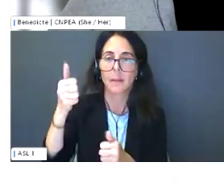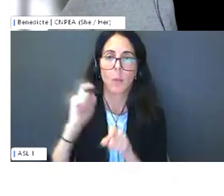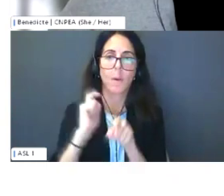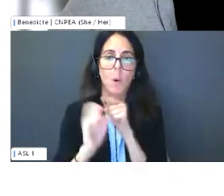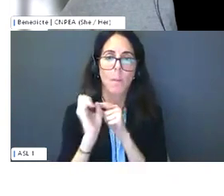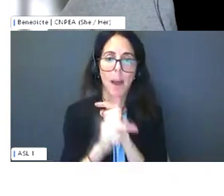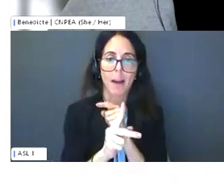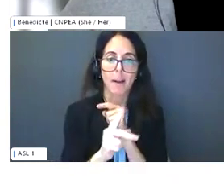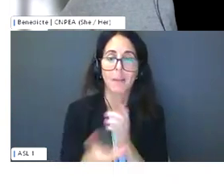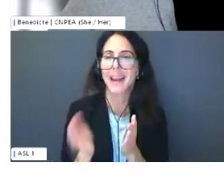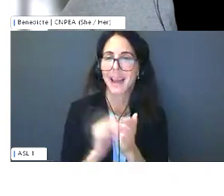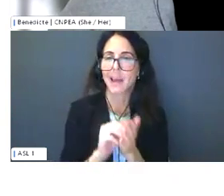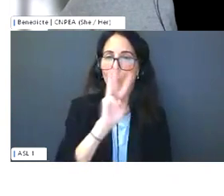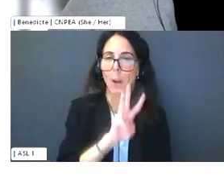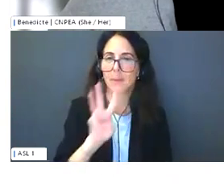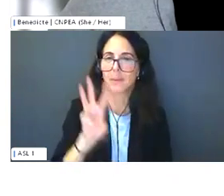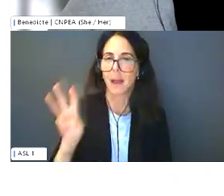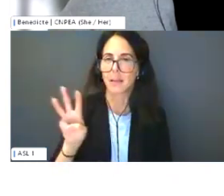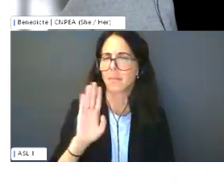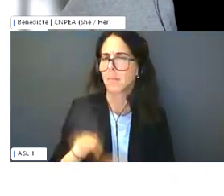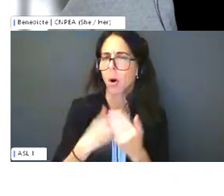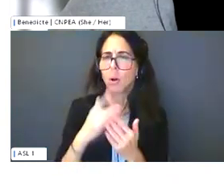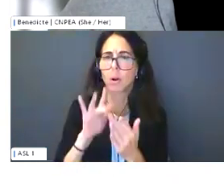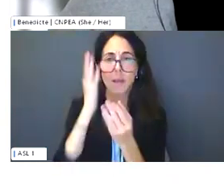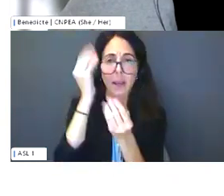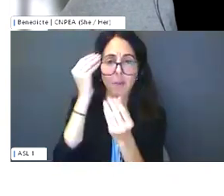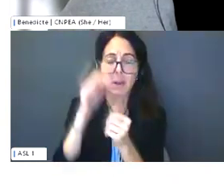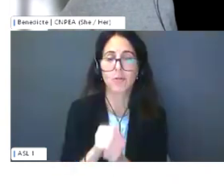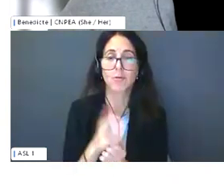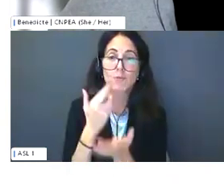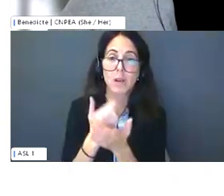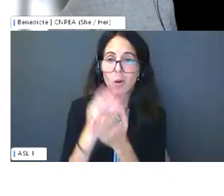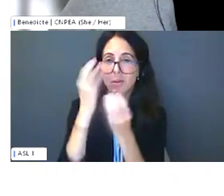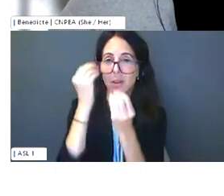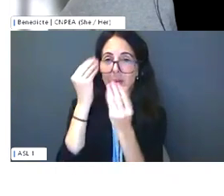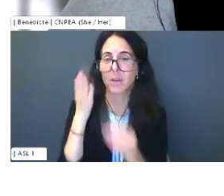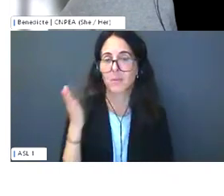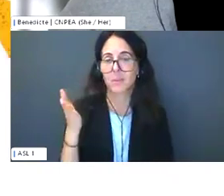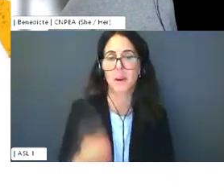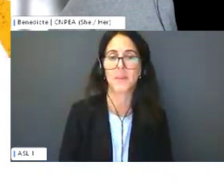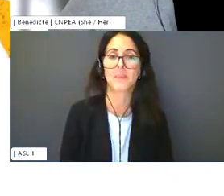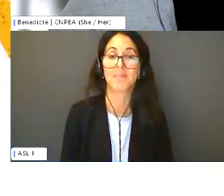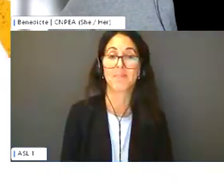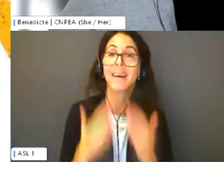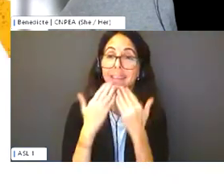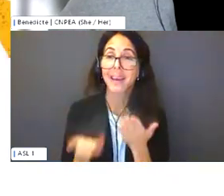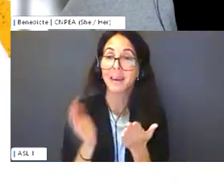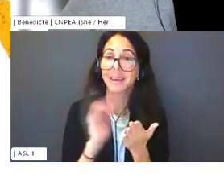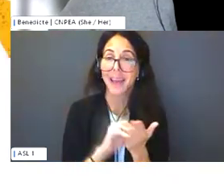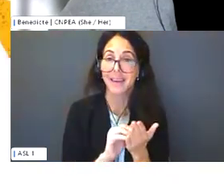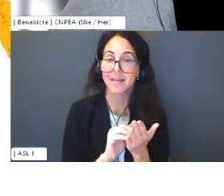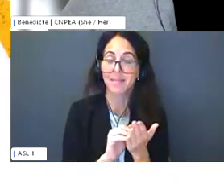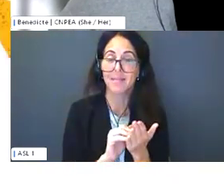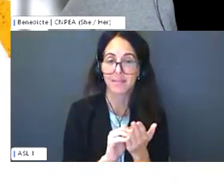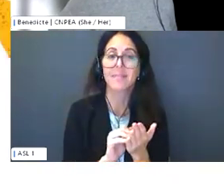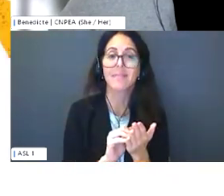Again, you can go on our website and find all the contact information and resources there as well. So thank you very much.